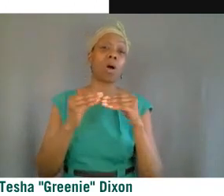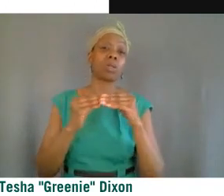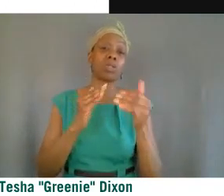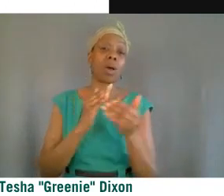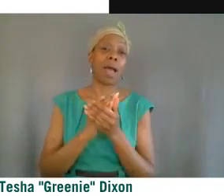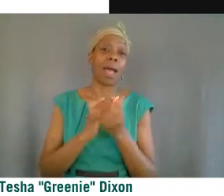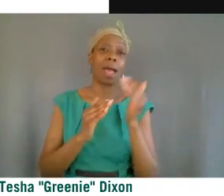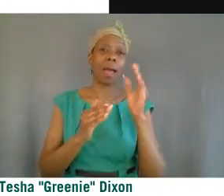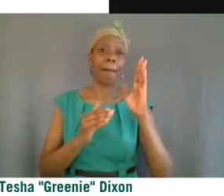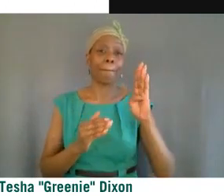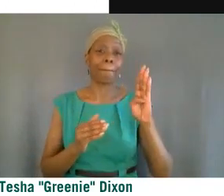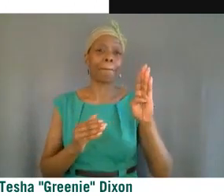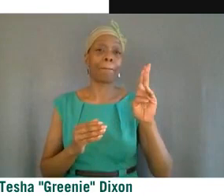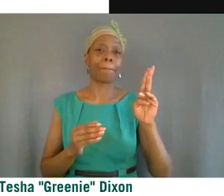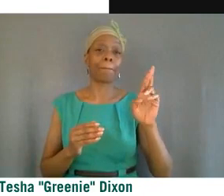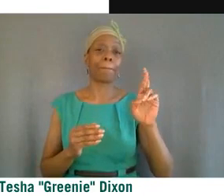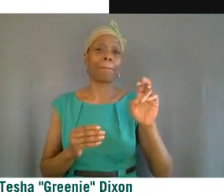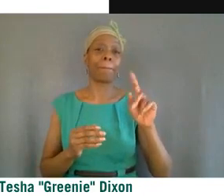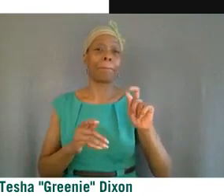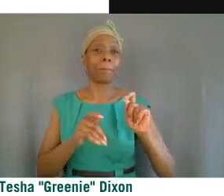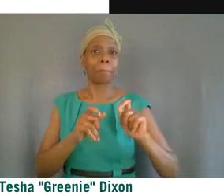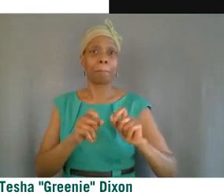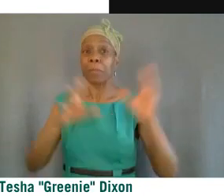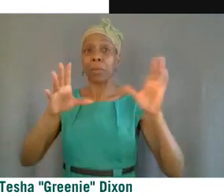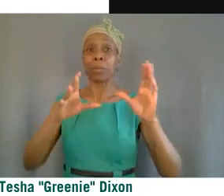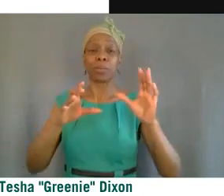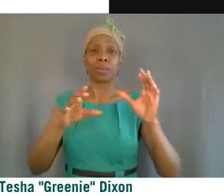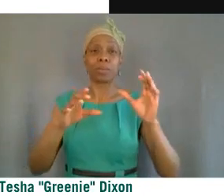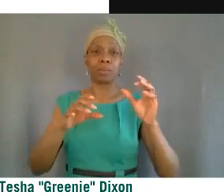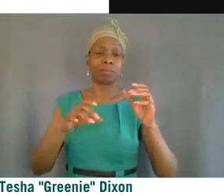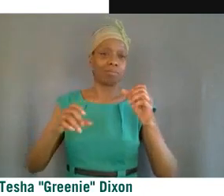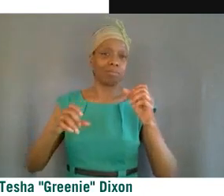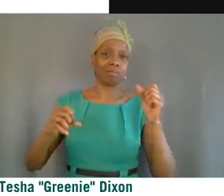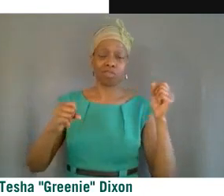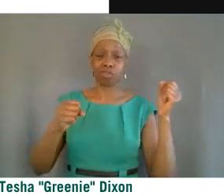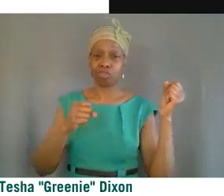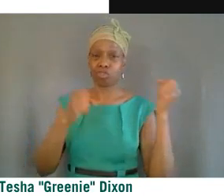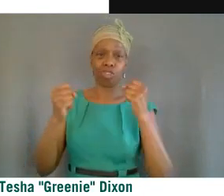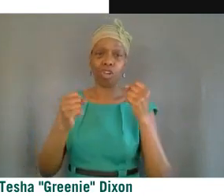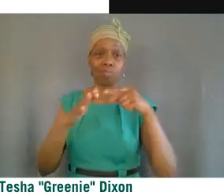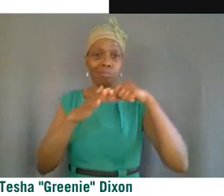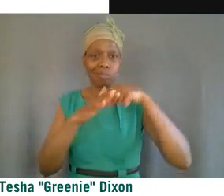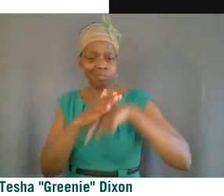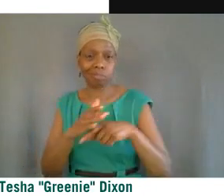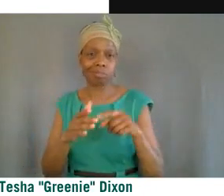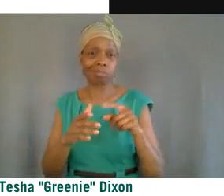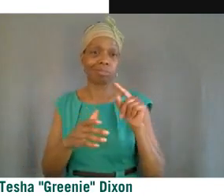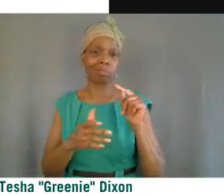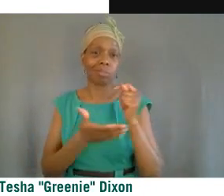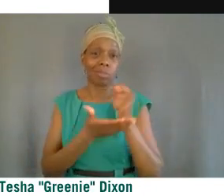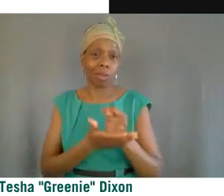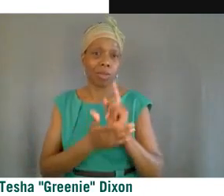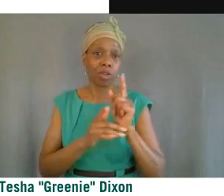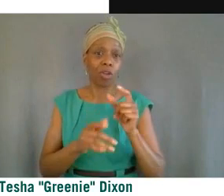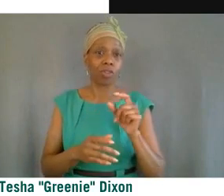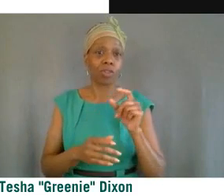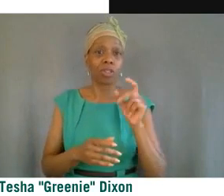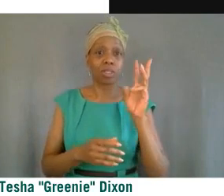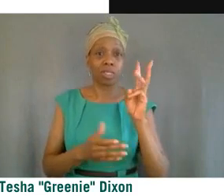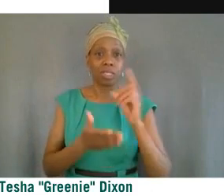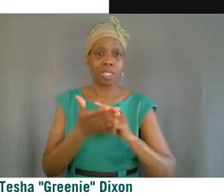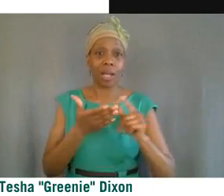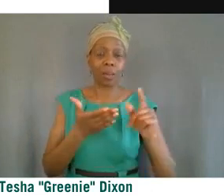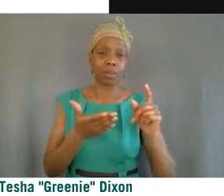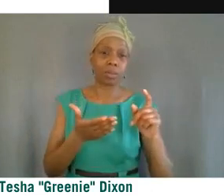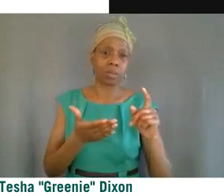of intensive therapy where, you'll go for, 6 hours a week, 12 hours a week, 20 hours a week, something like